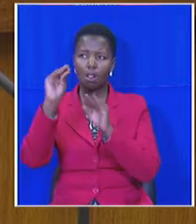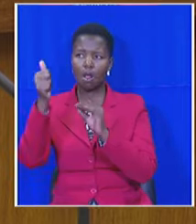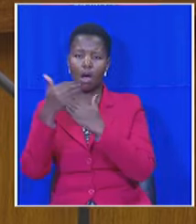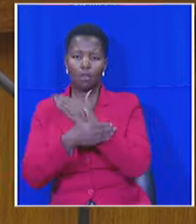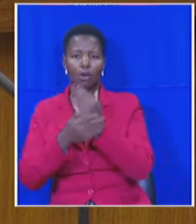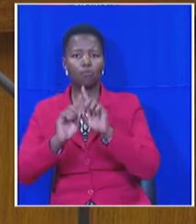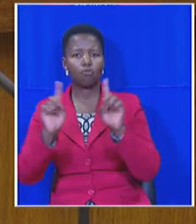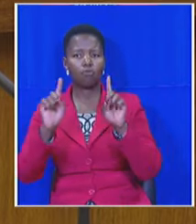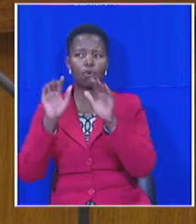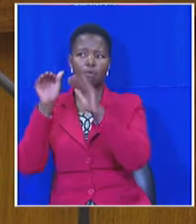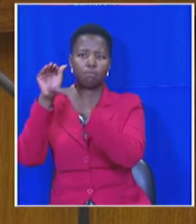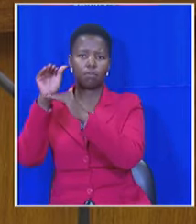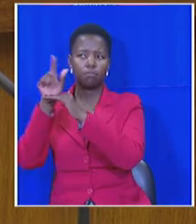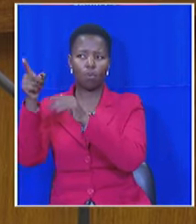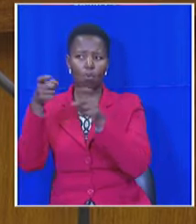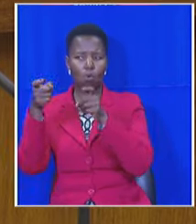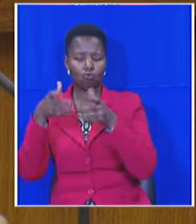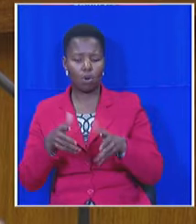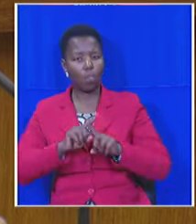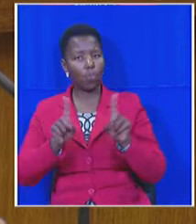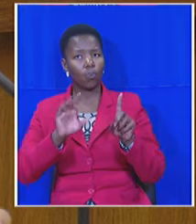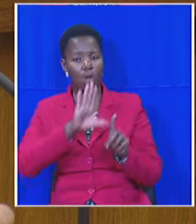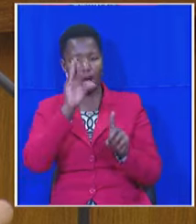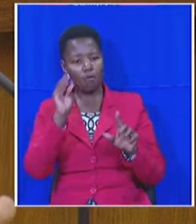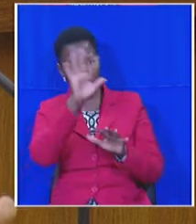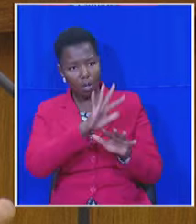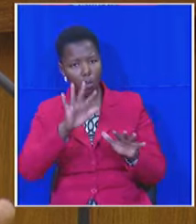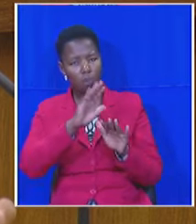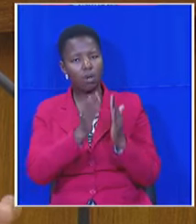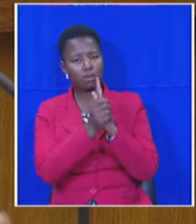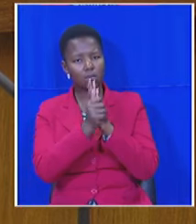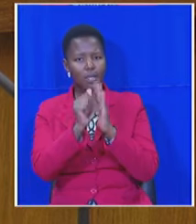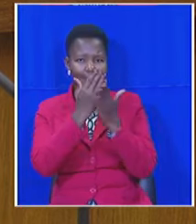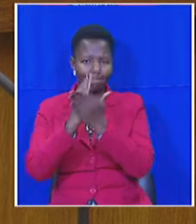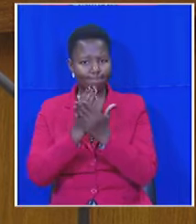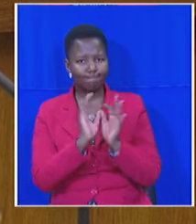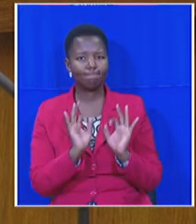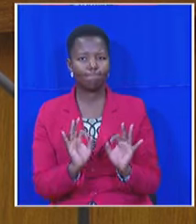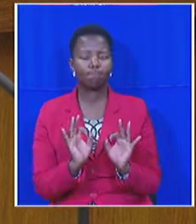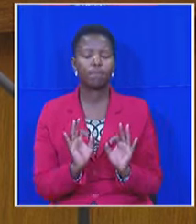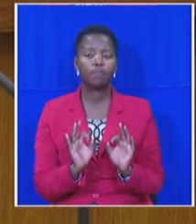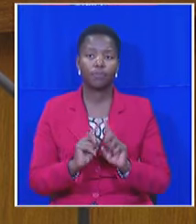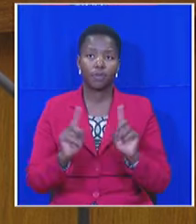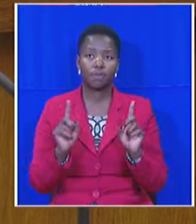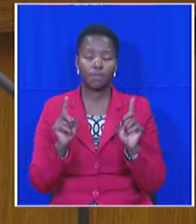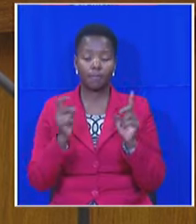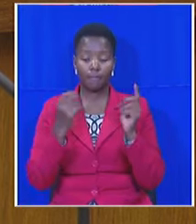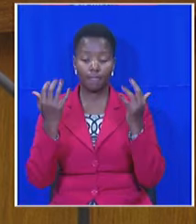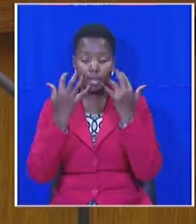by imperialists throughout the world. So I think, allocating a